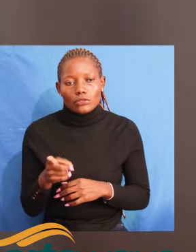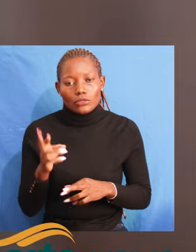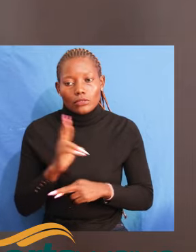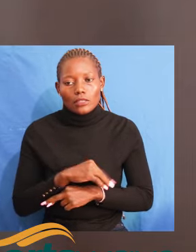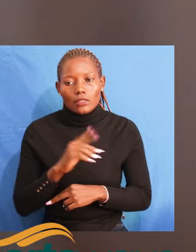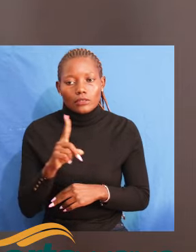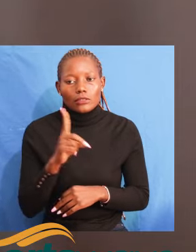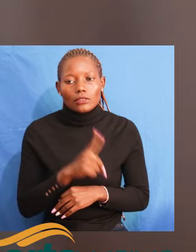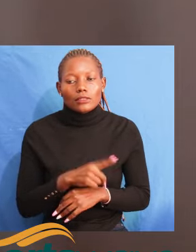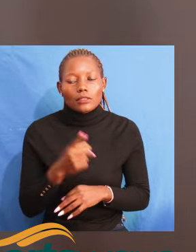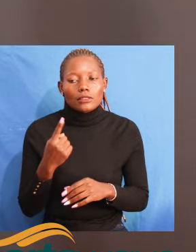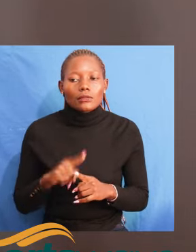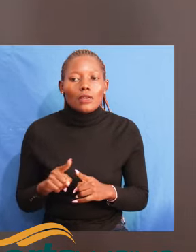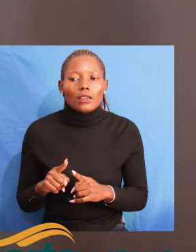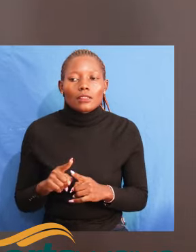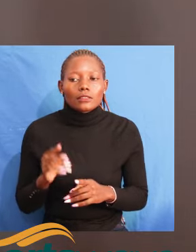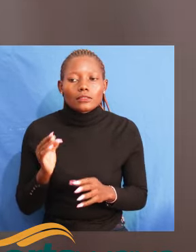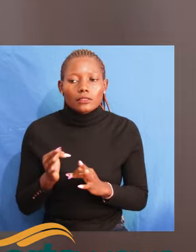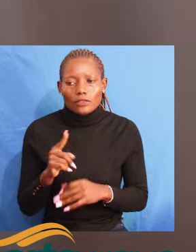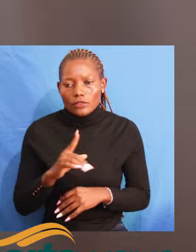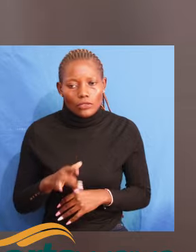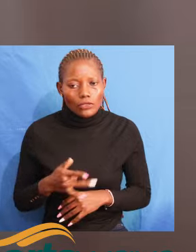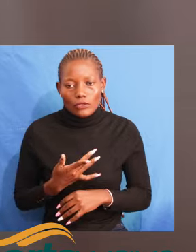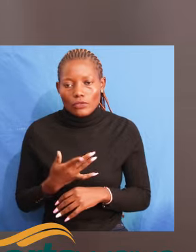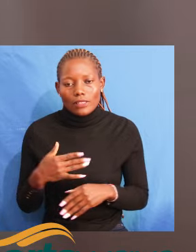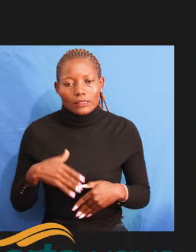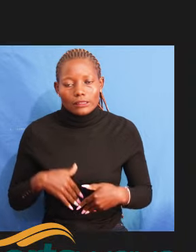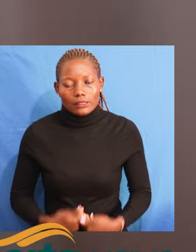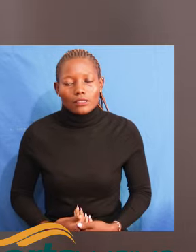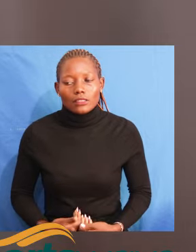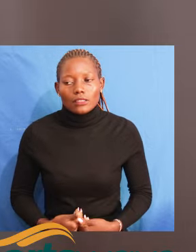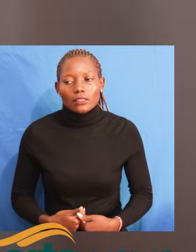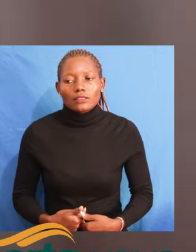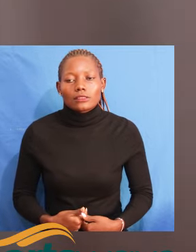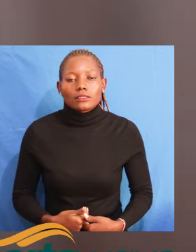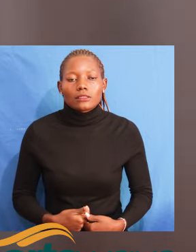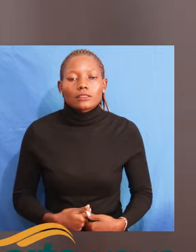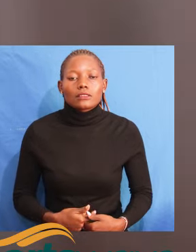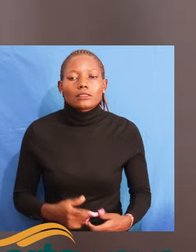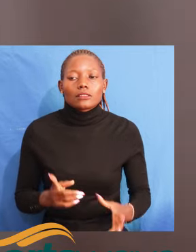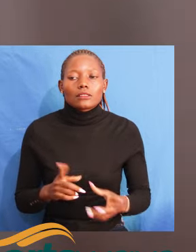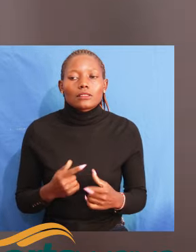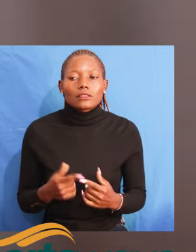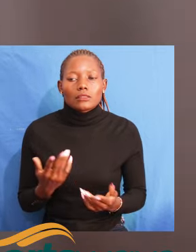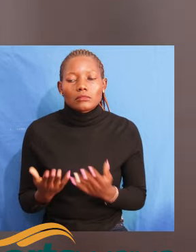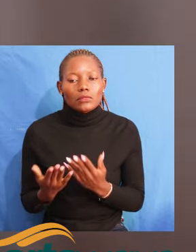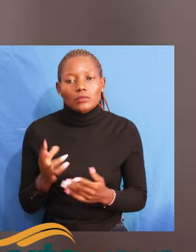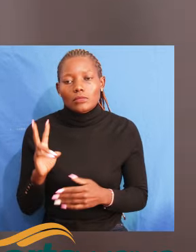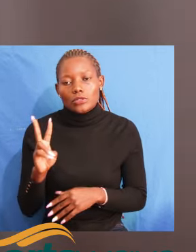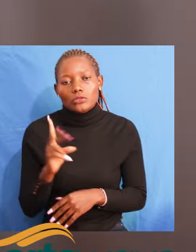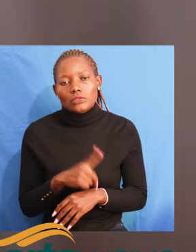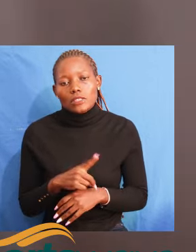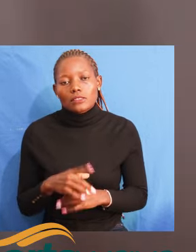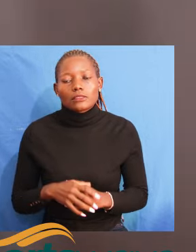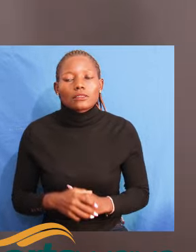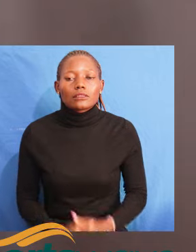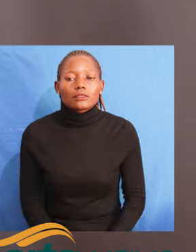But still, if you feel still tired and fatigued, you can take maybe extra day off.